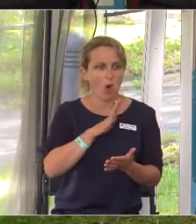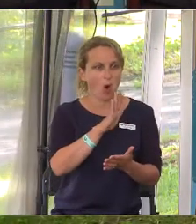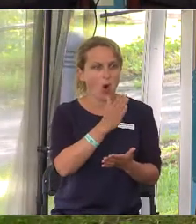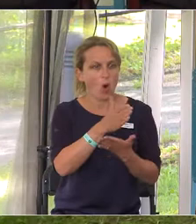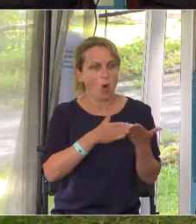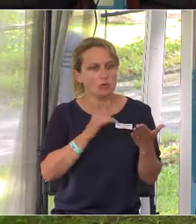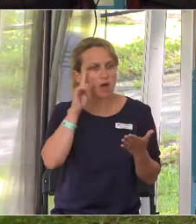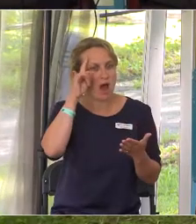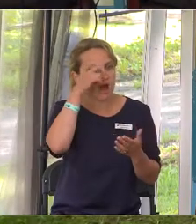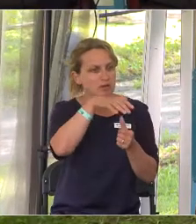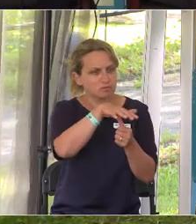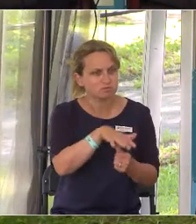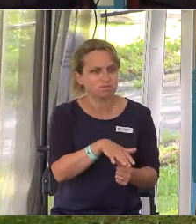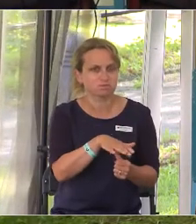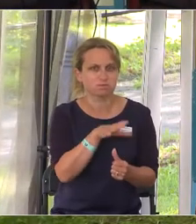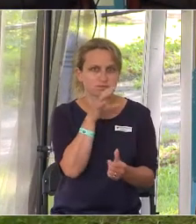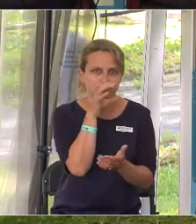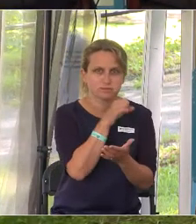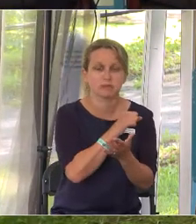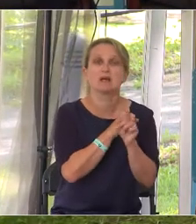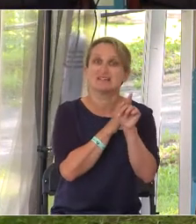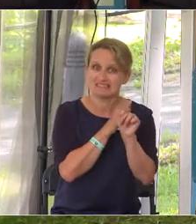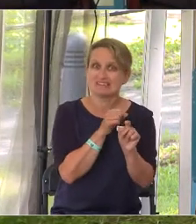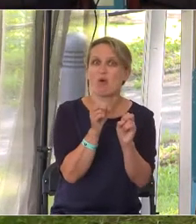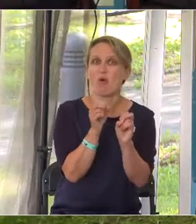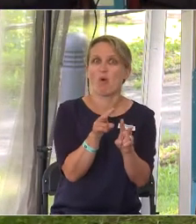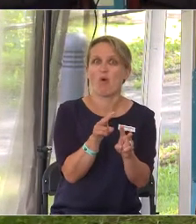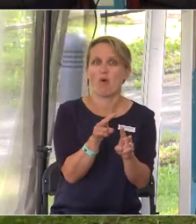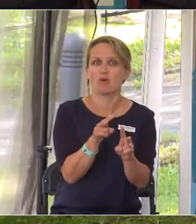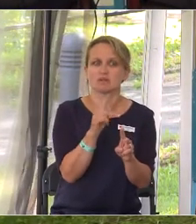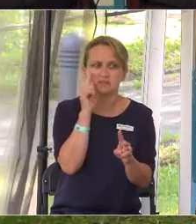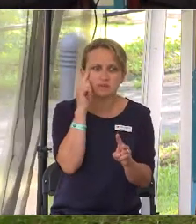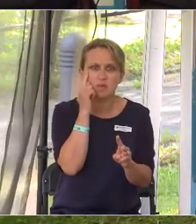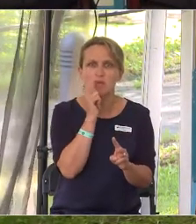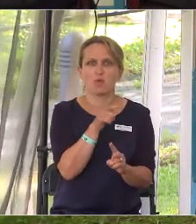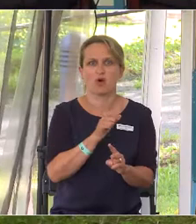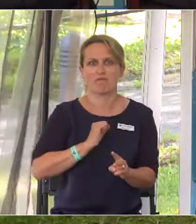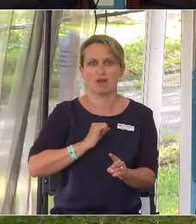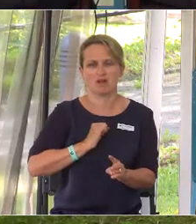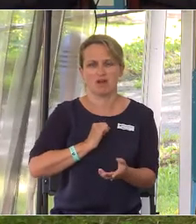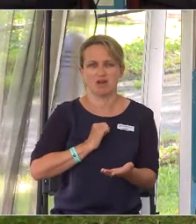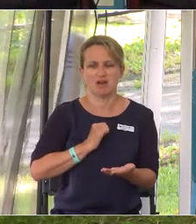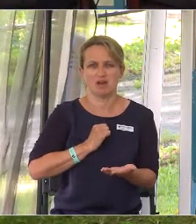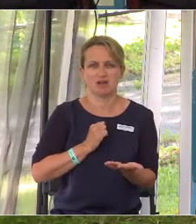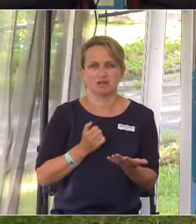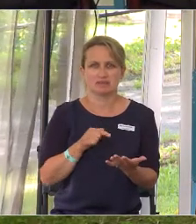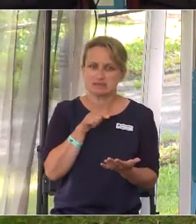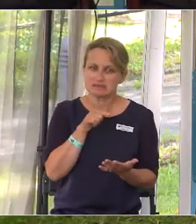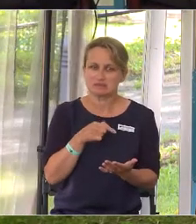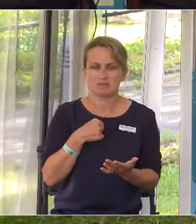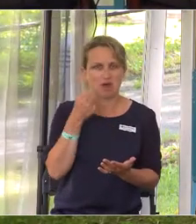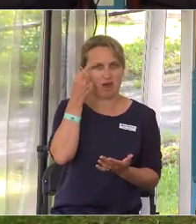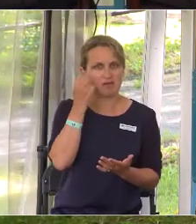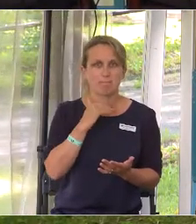positive opinions. And there is what we should be doing in really very tonight, just because we are not doing enough. There are